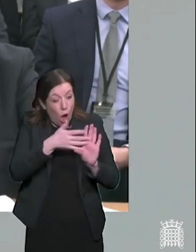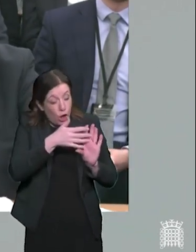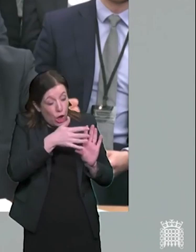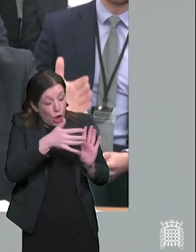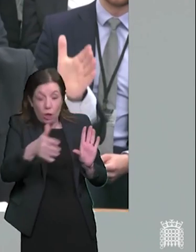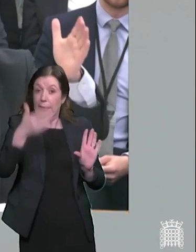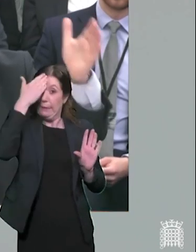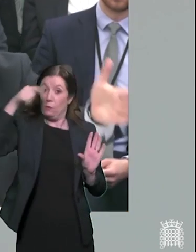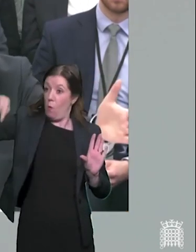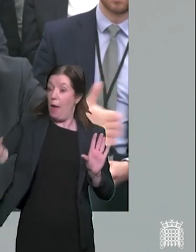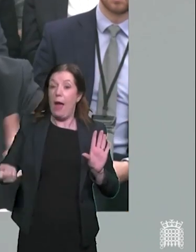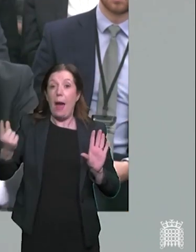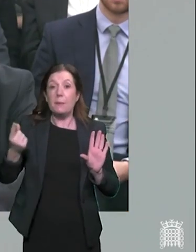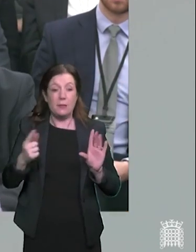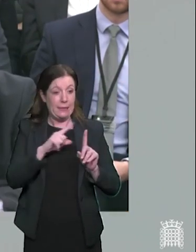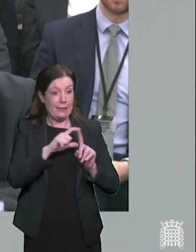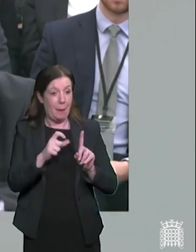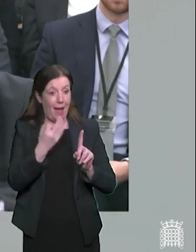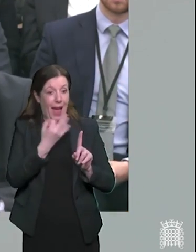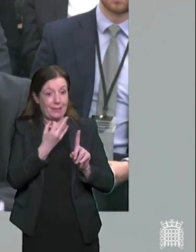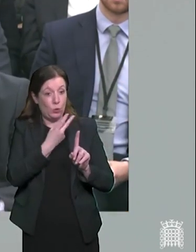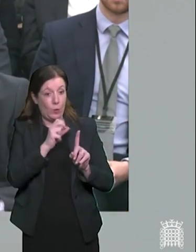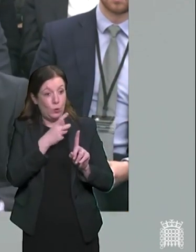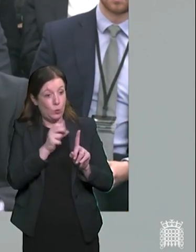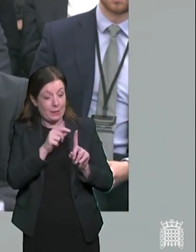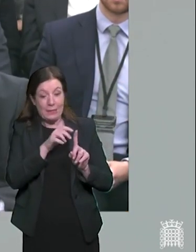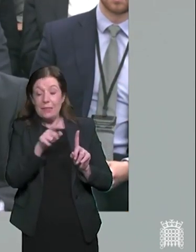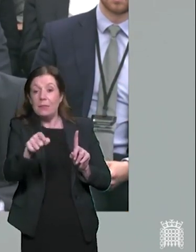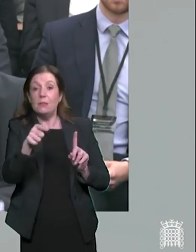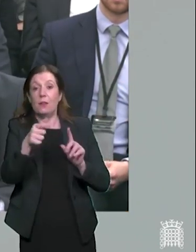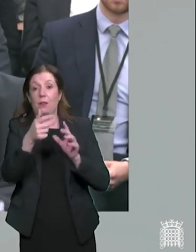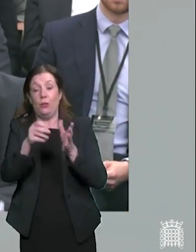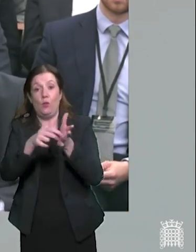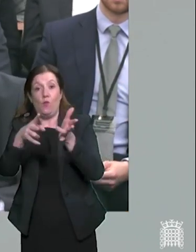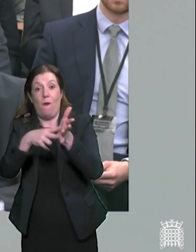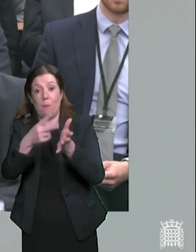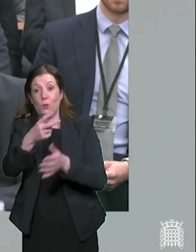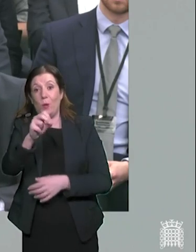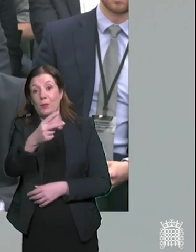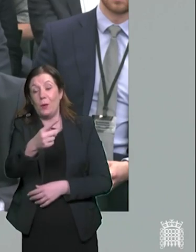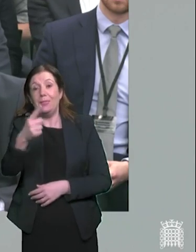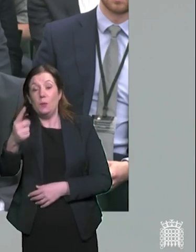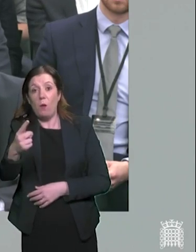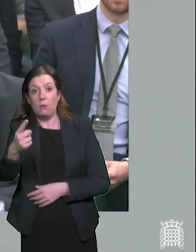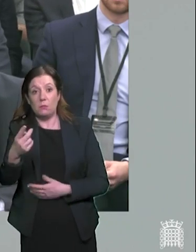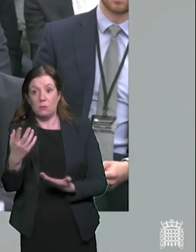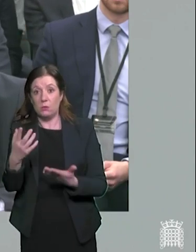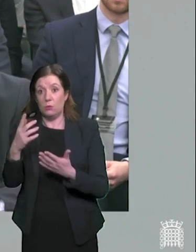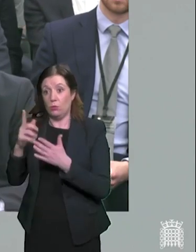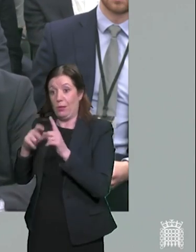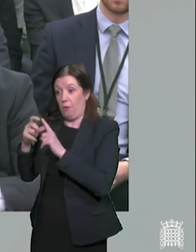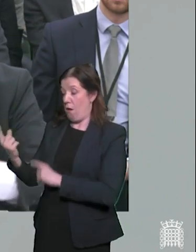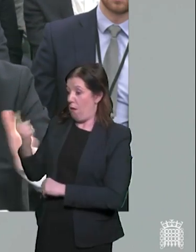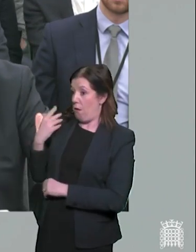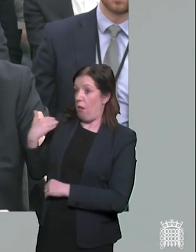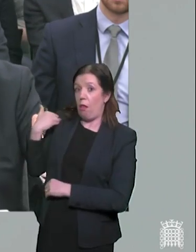followed between December the 18th, 2020 and 30th of November 2021, when Jack Dole came to see